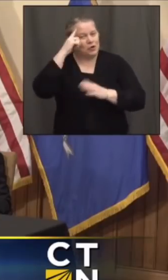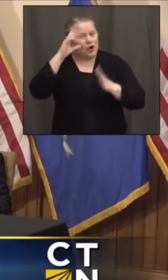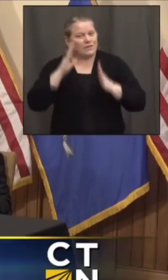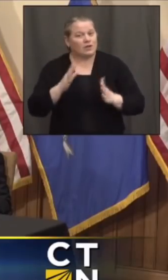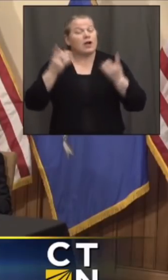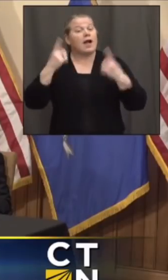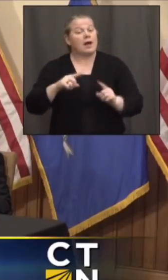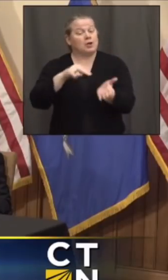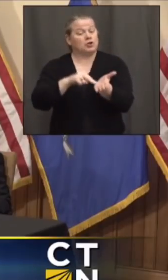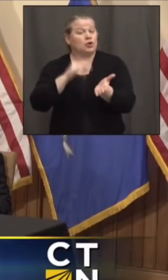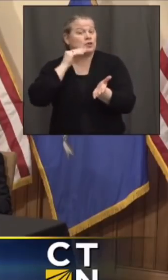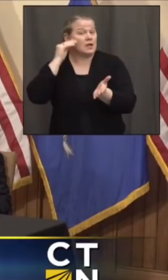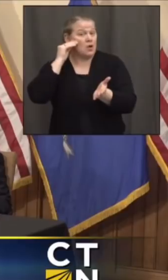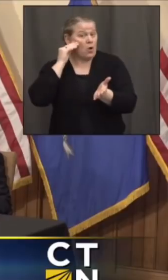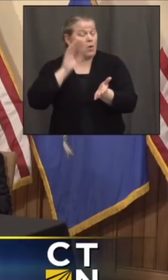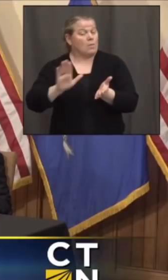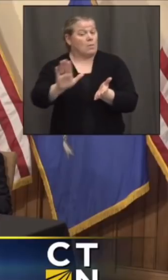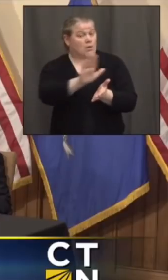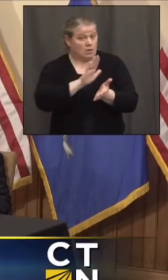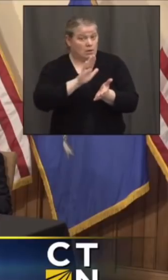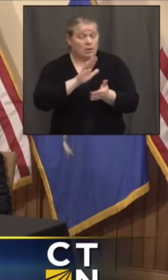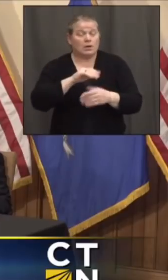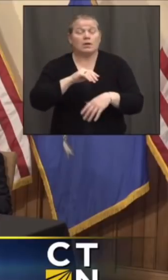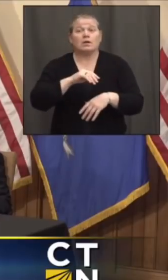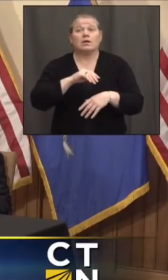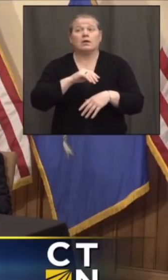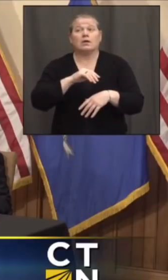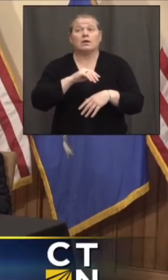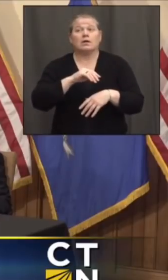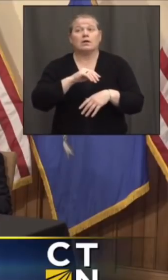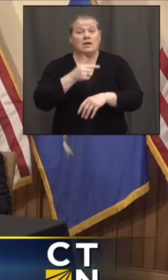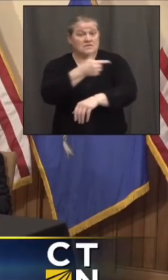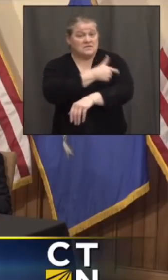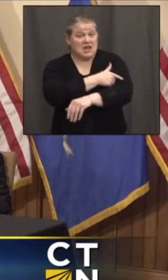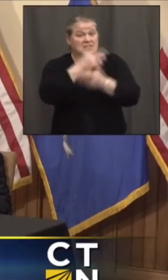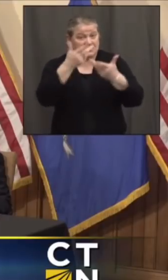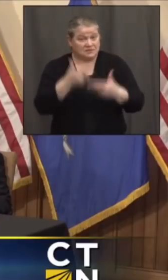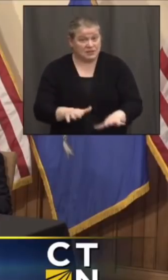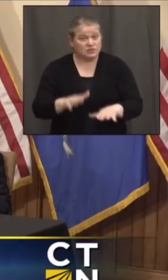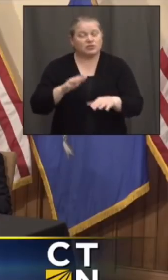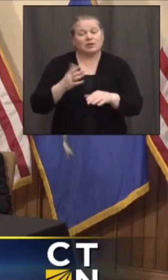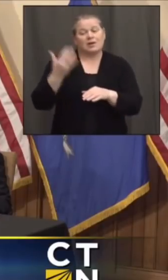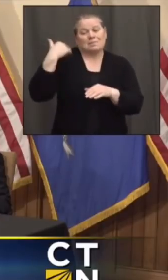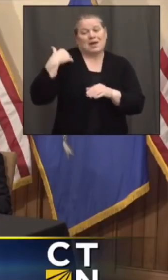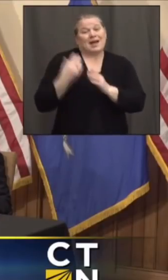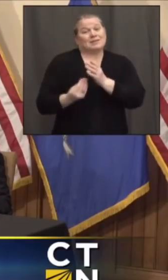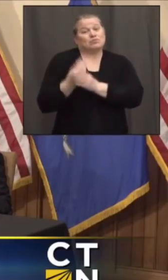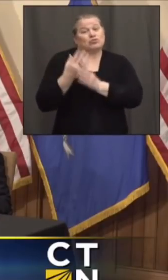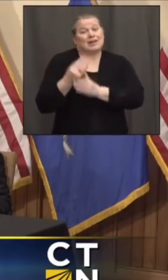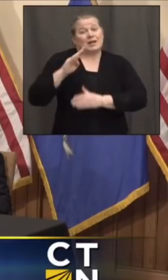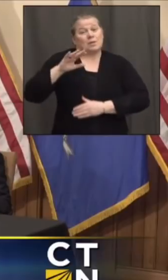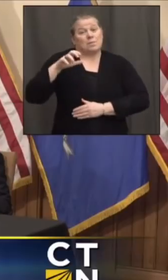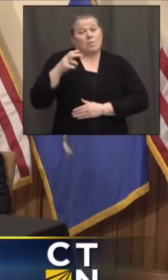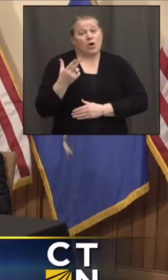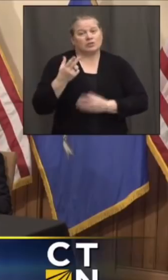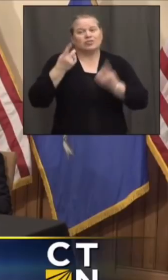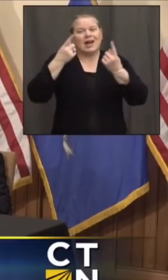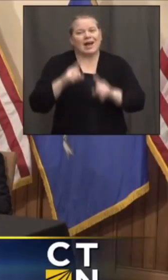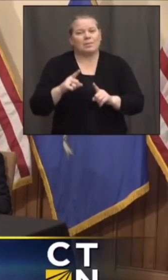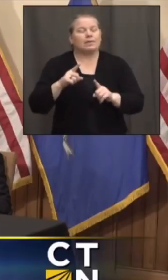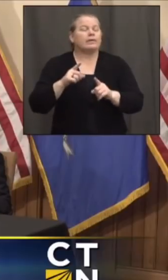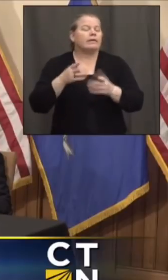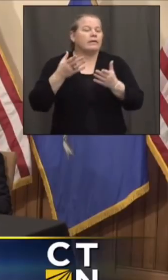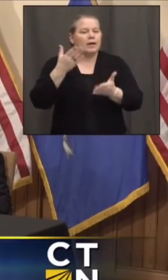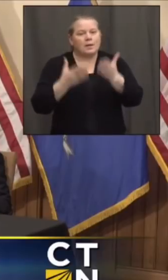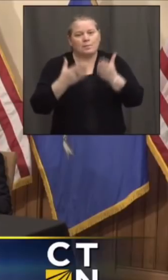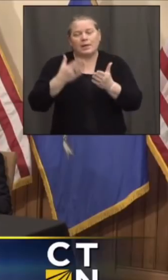think it's time to withdraw the legal immunity that you gave them at the beginning of the pandemic, which prevented anyone with a family member who died or was injured